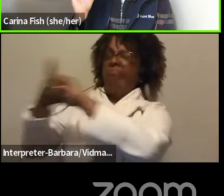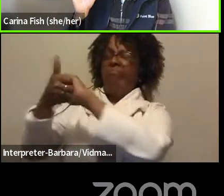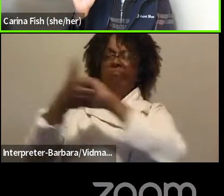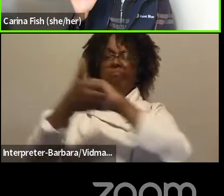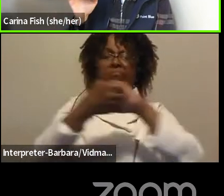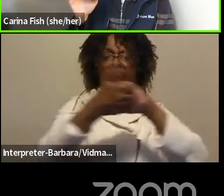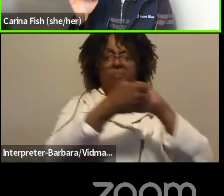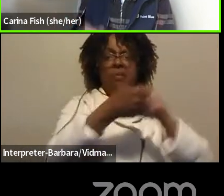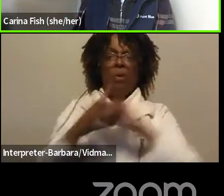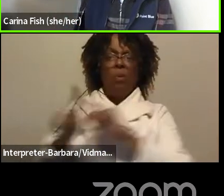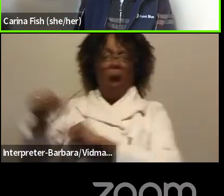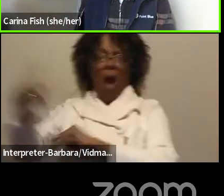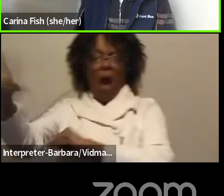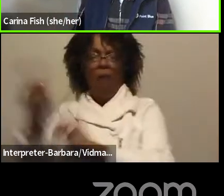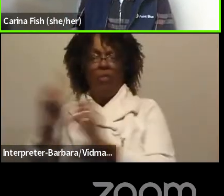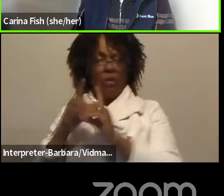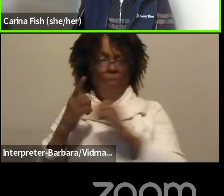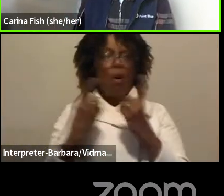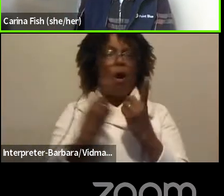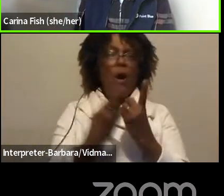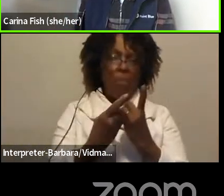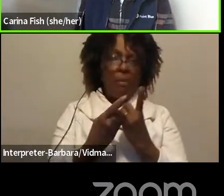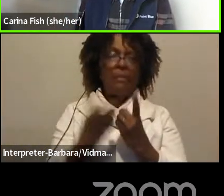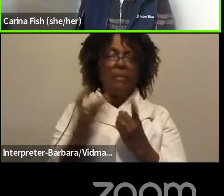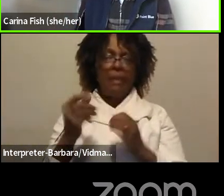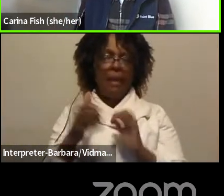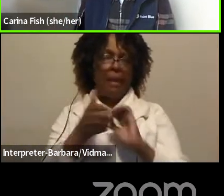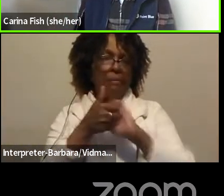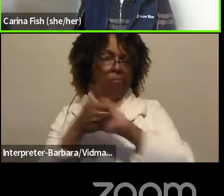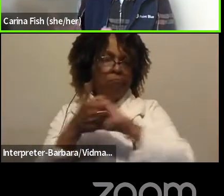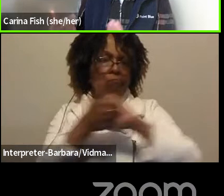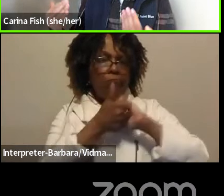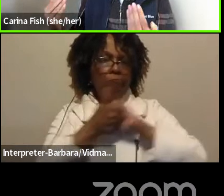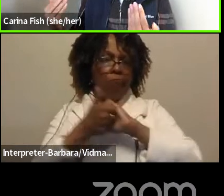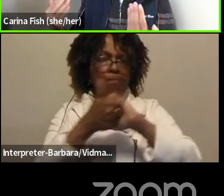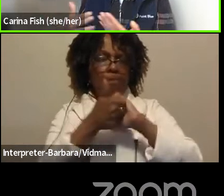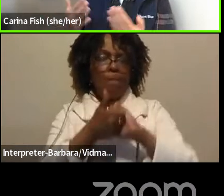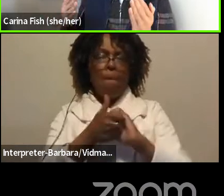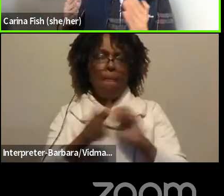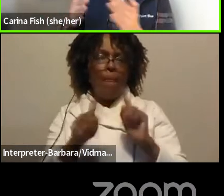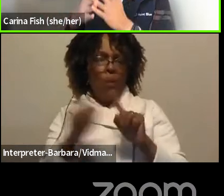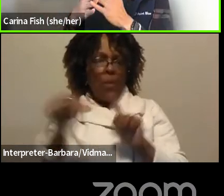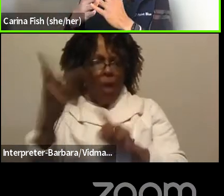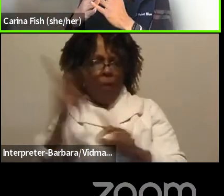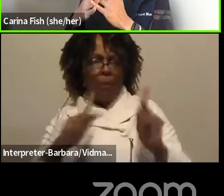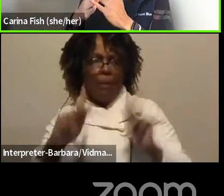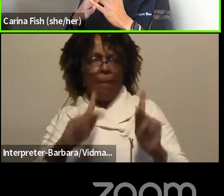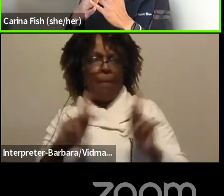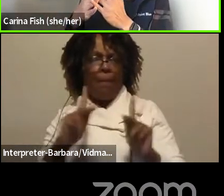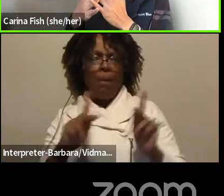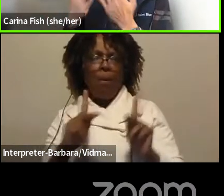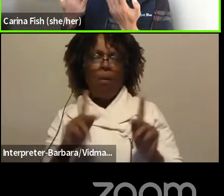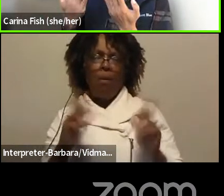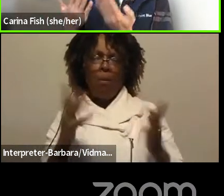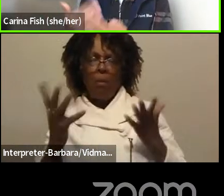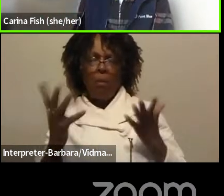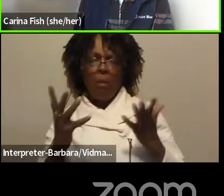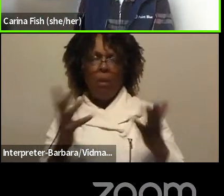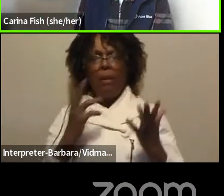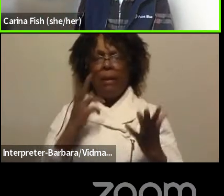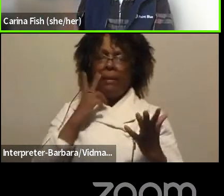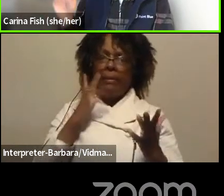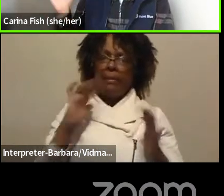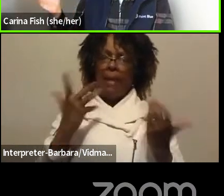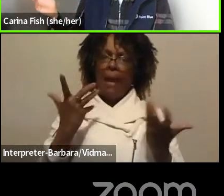don't really have any teeth yet, what they can be doing to really combine or